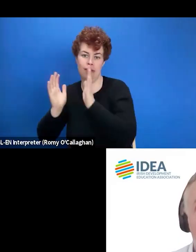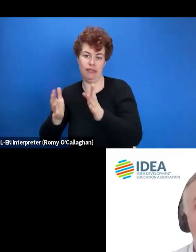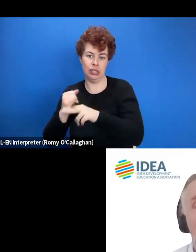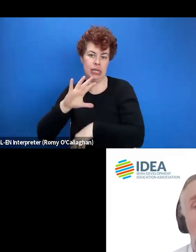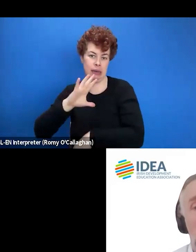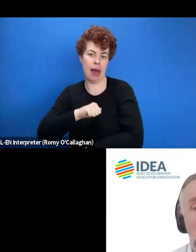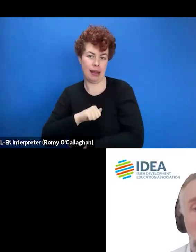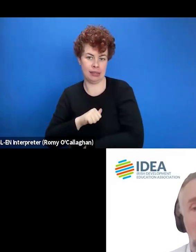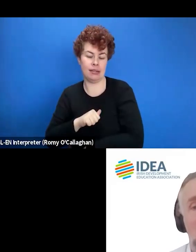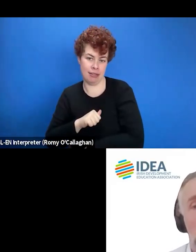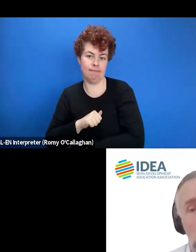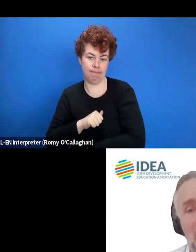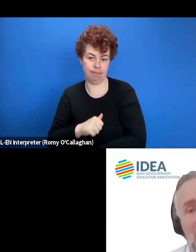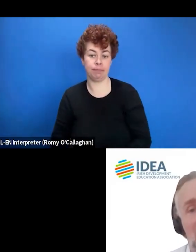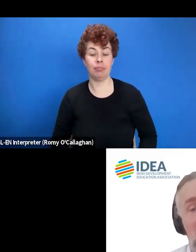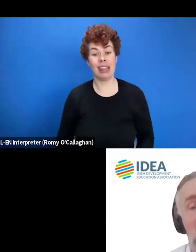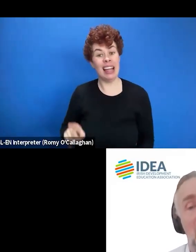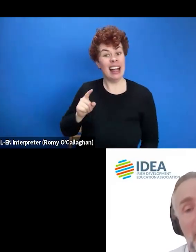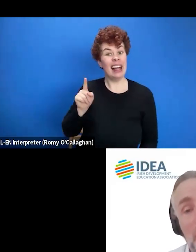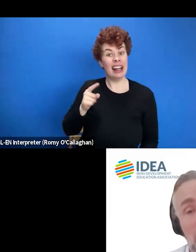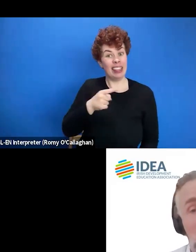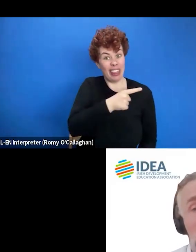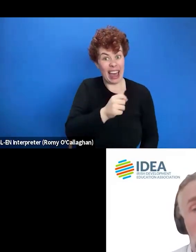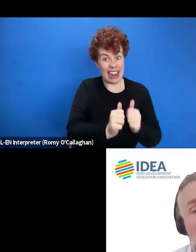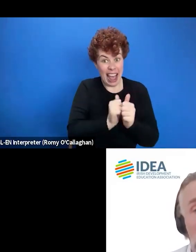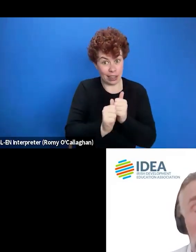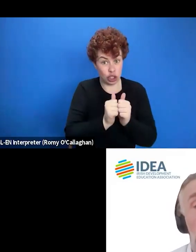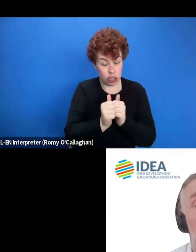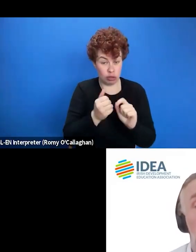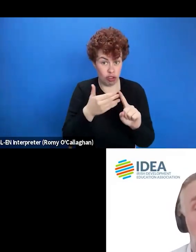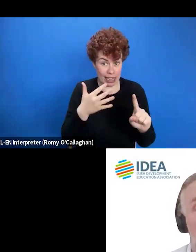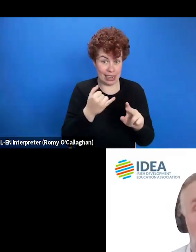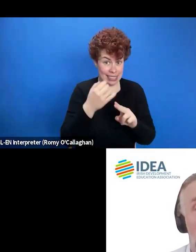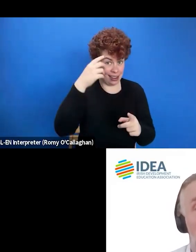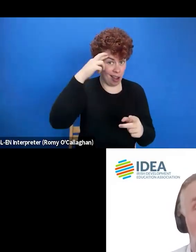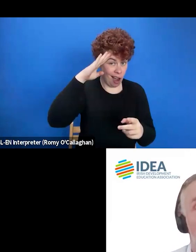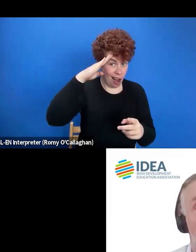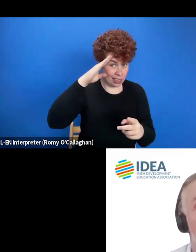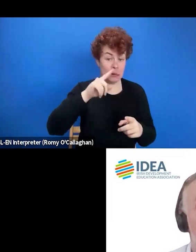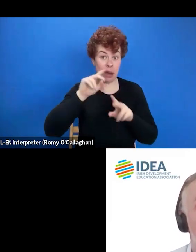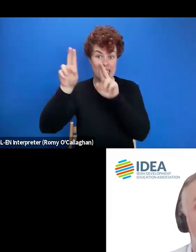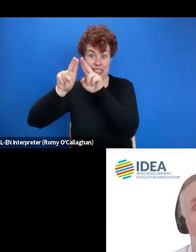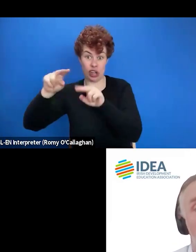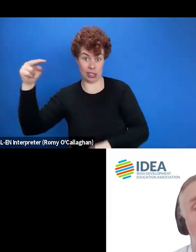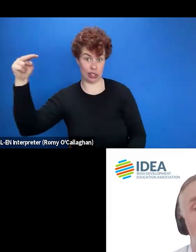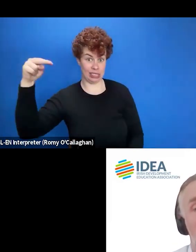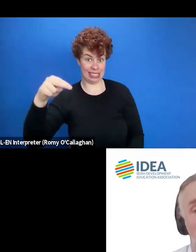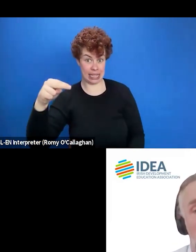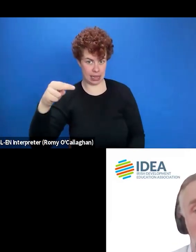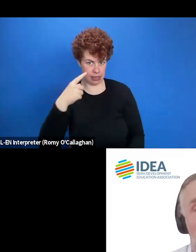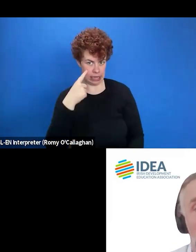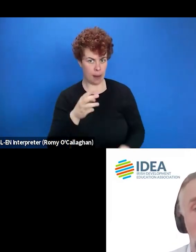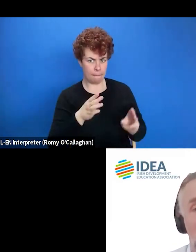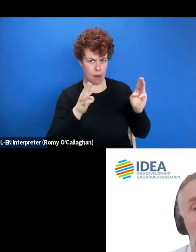Palestine. That action was recognised not just around Ireland, but also internationally for the power and depth of